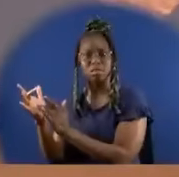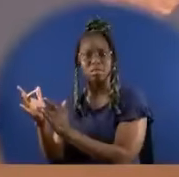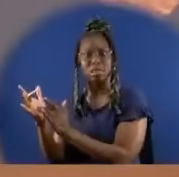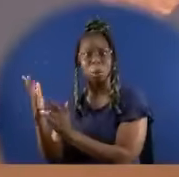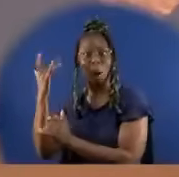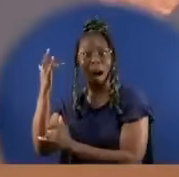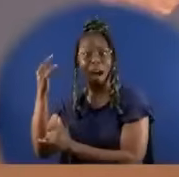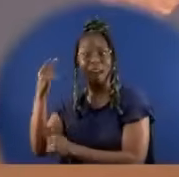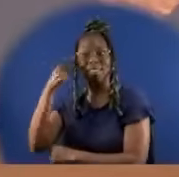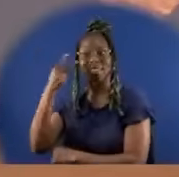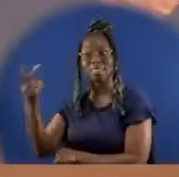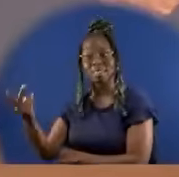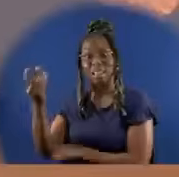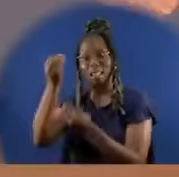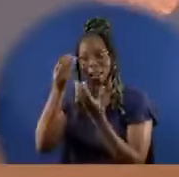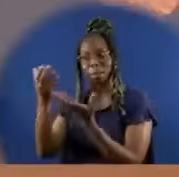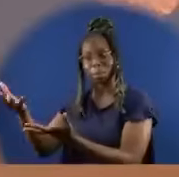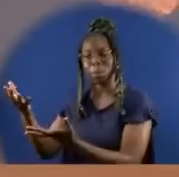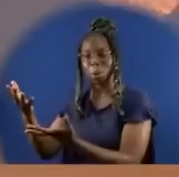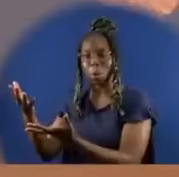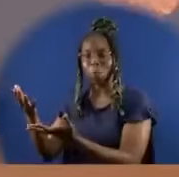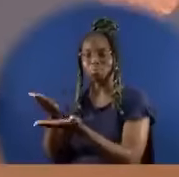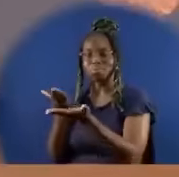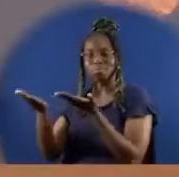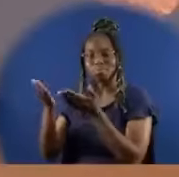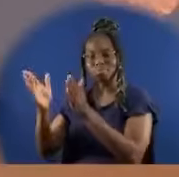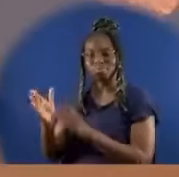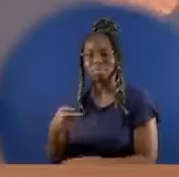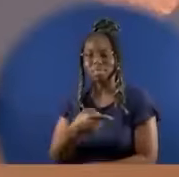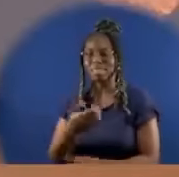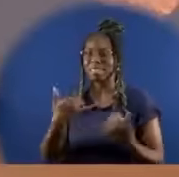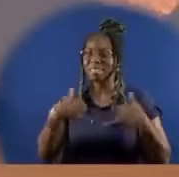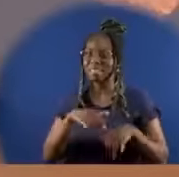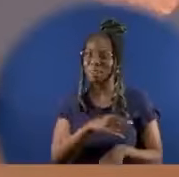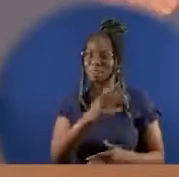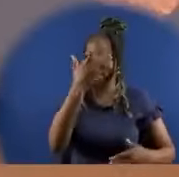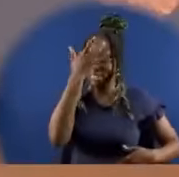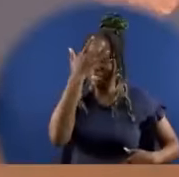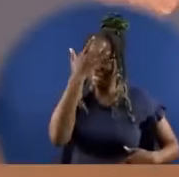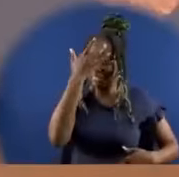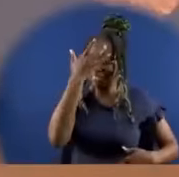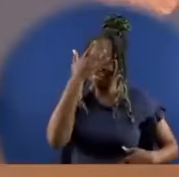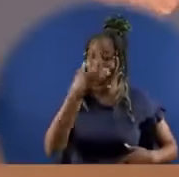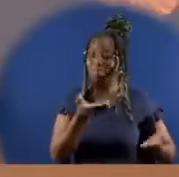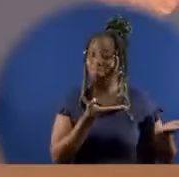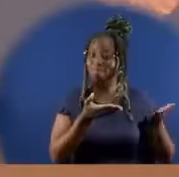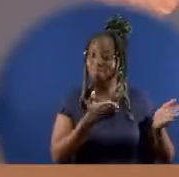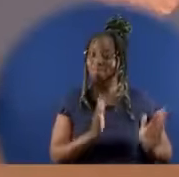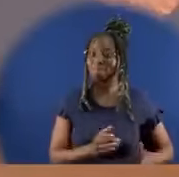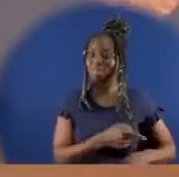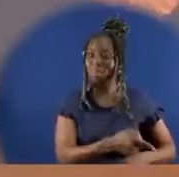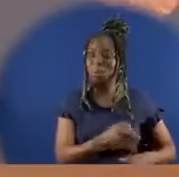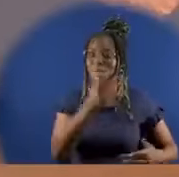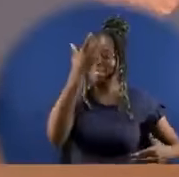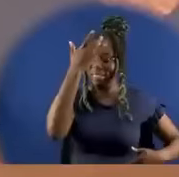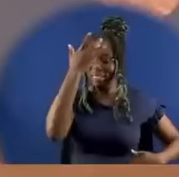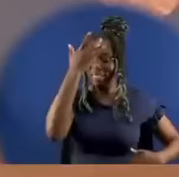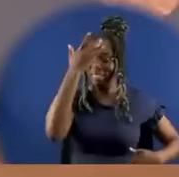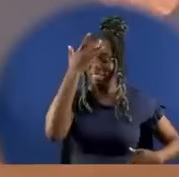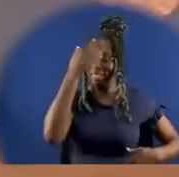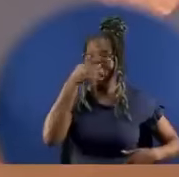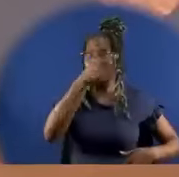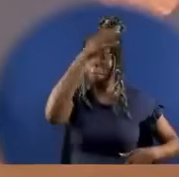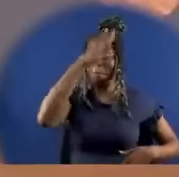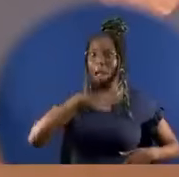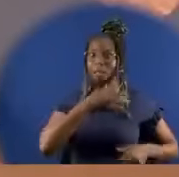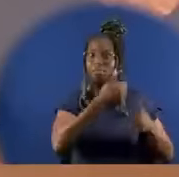him about the servant who is sick. You still with me? There's a servant who is sick, a centurion who has authority over